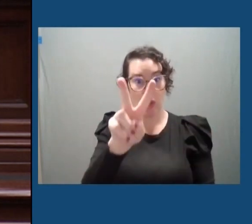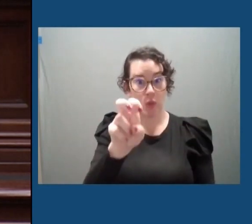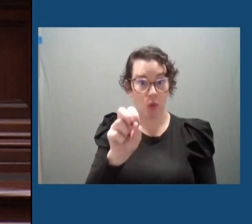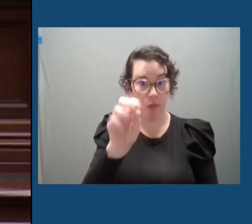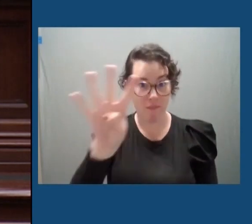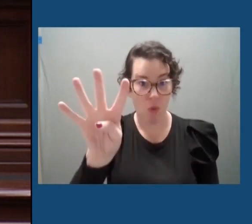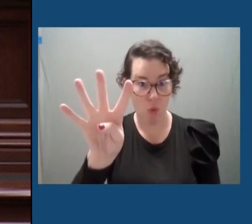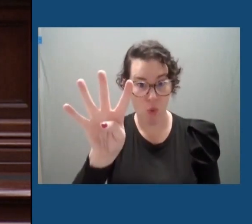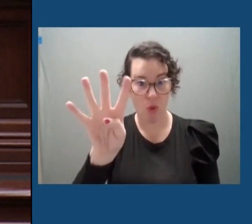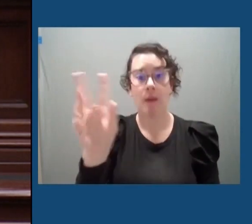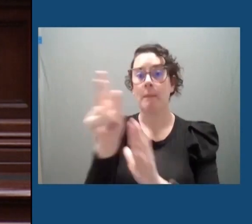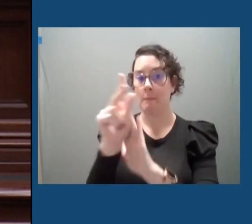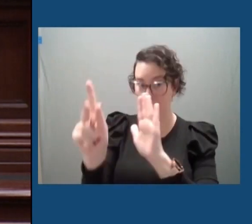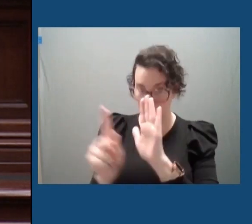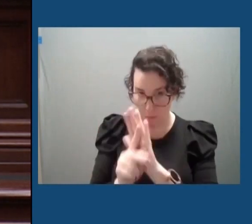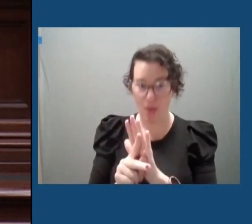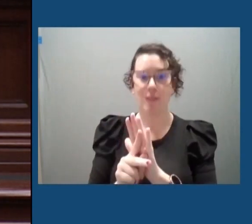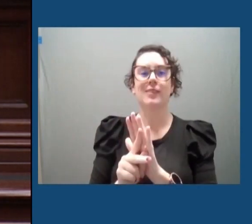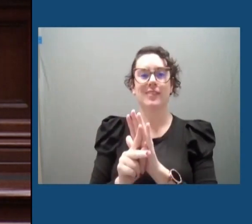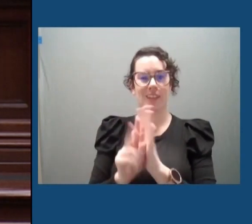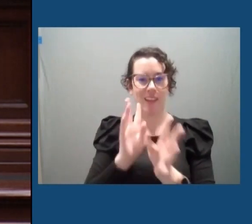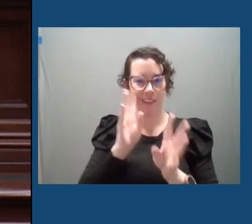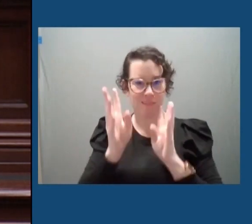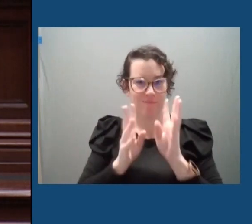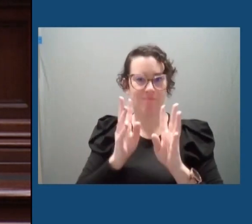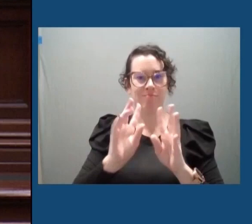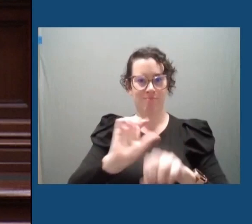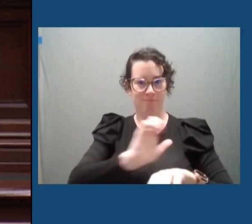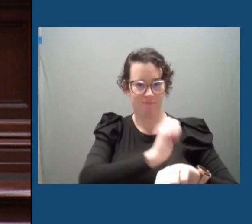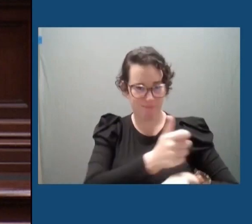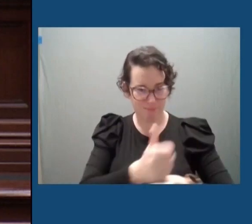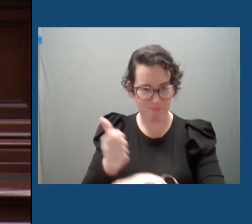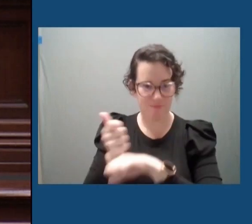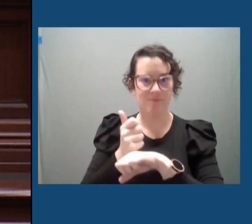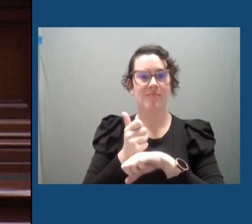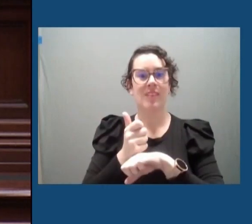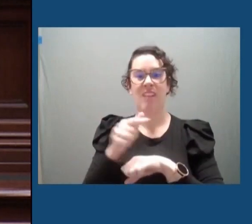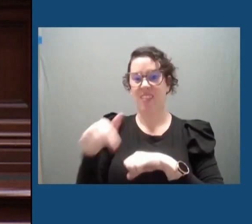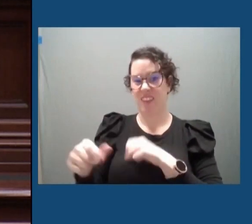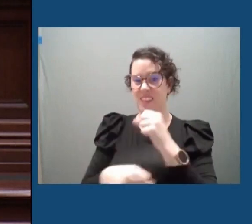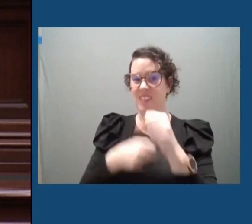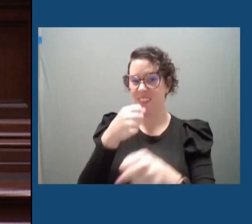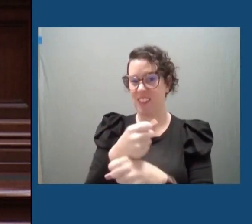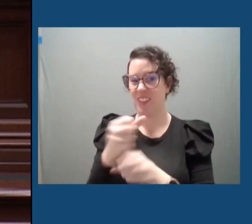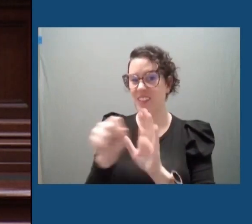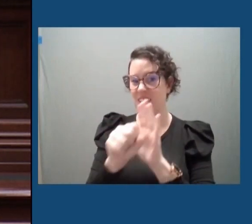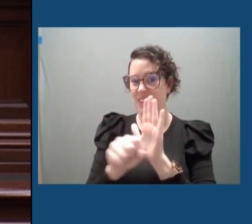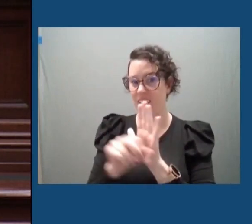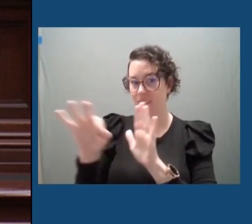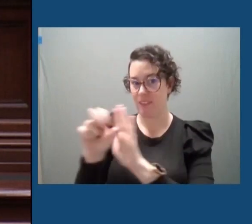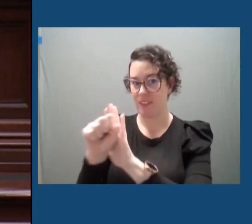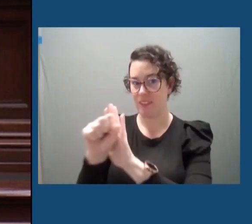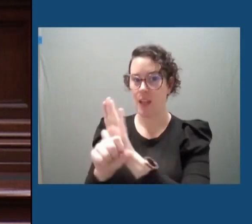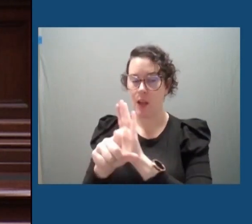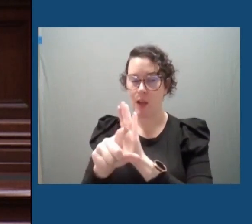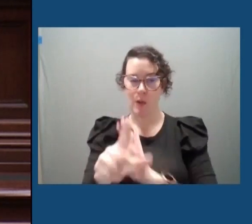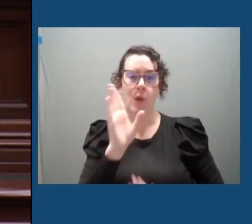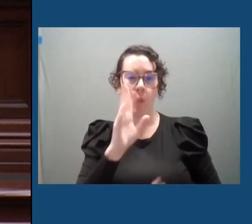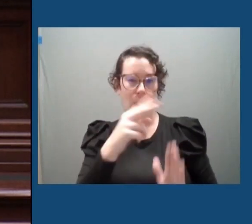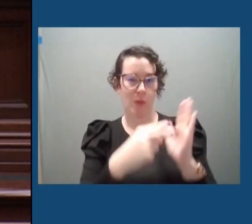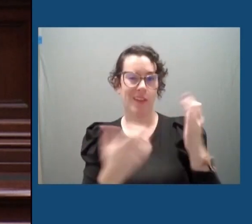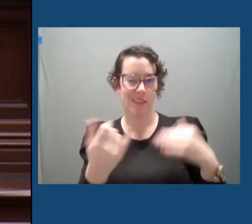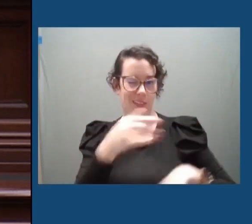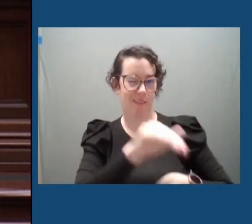204 policy initiatives in our 2024 State of the State book, which I'm sure will find its way to your nightstands this evening,